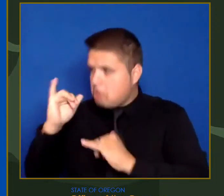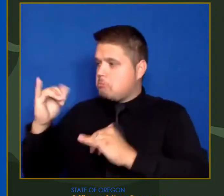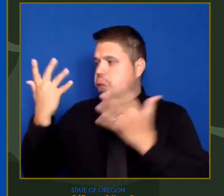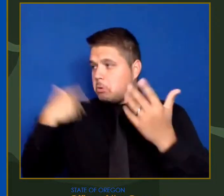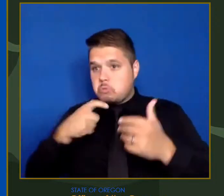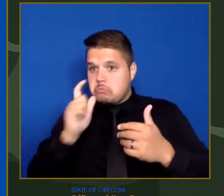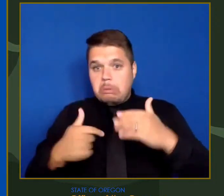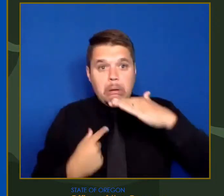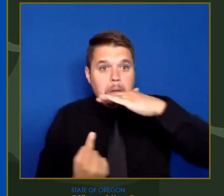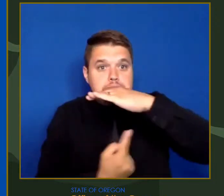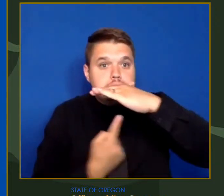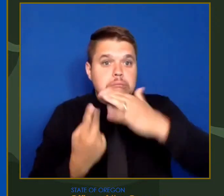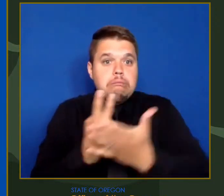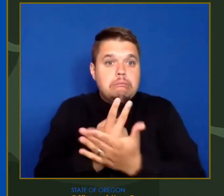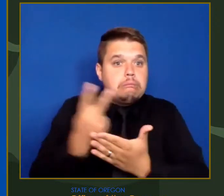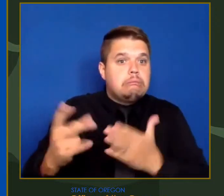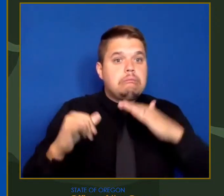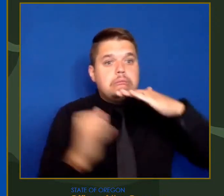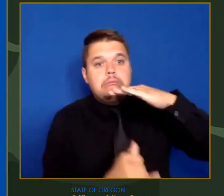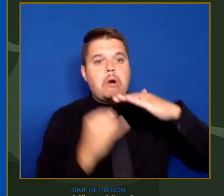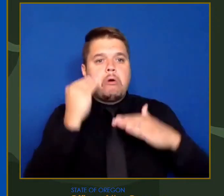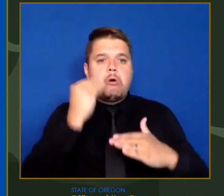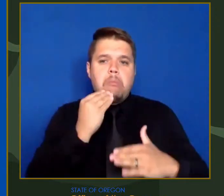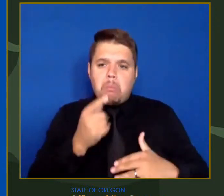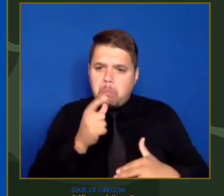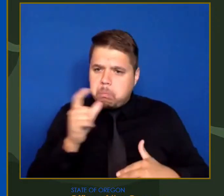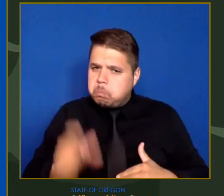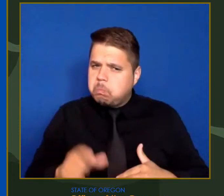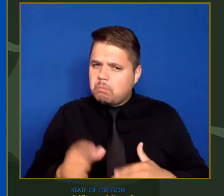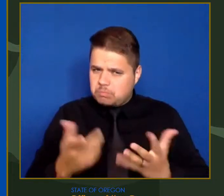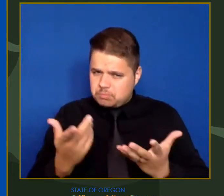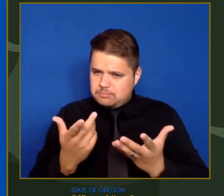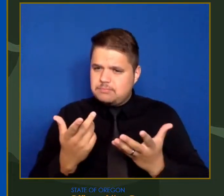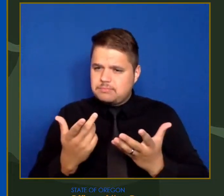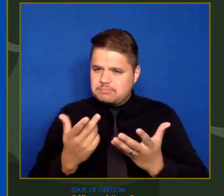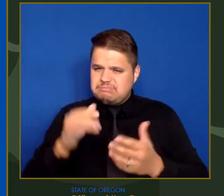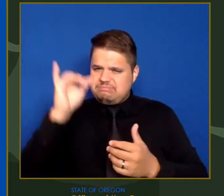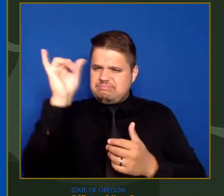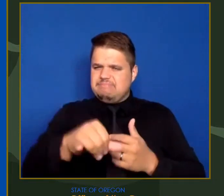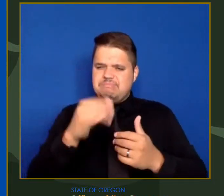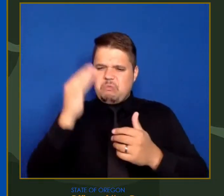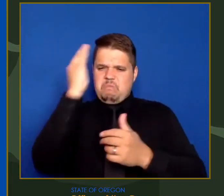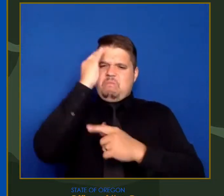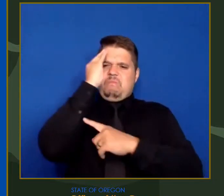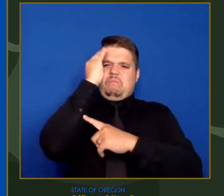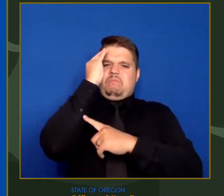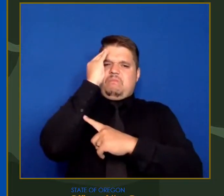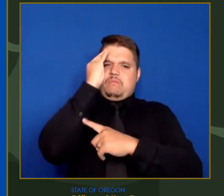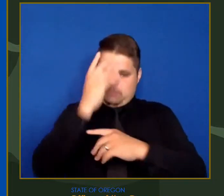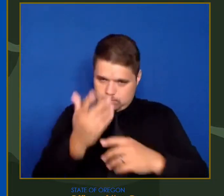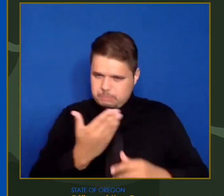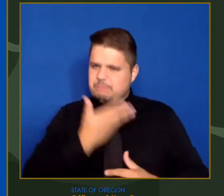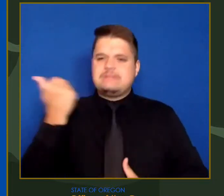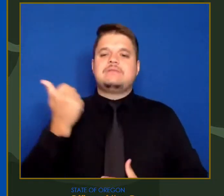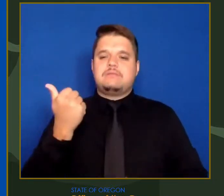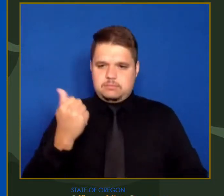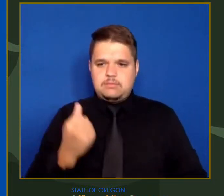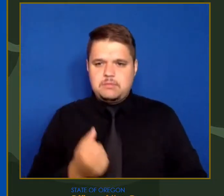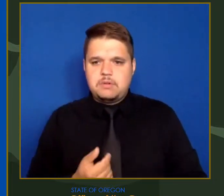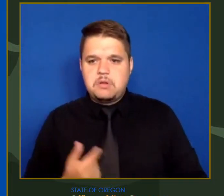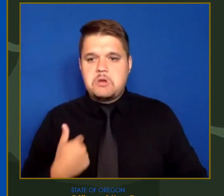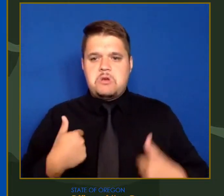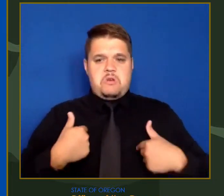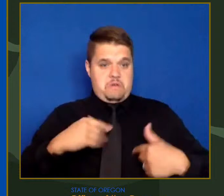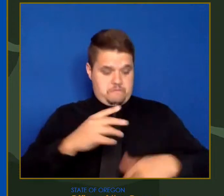close contact with someone who is infected, you won't have to worry about quarantining yourself for an extended period. But if you're